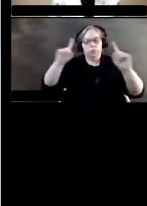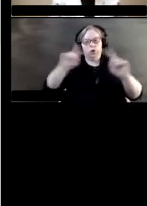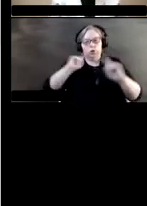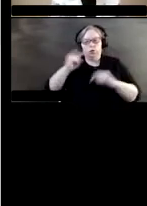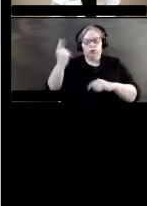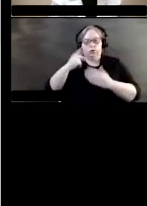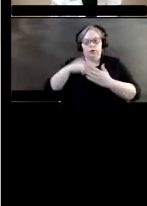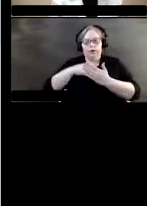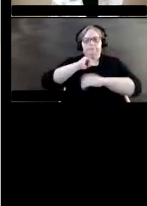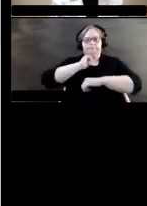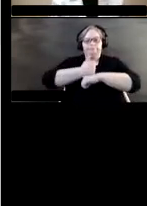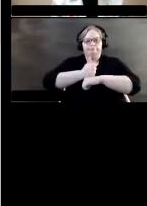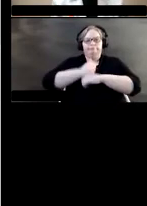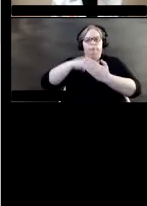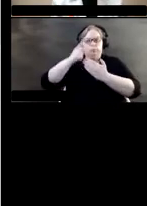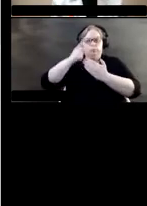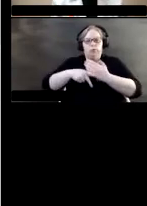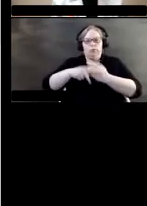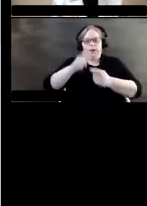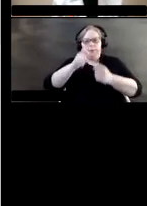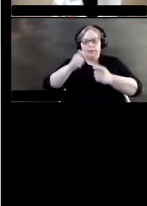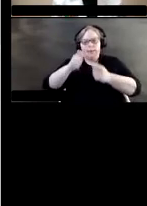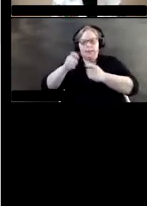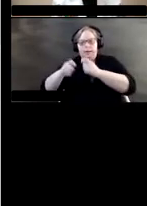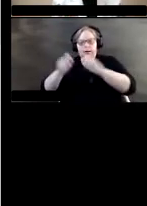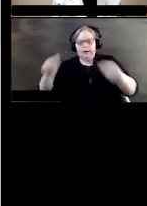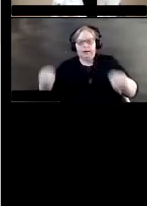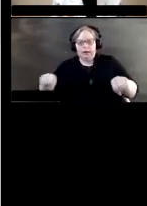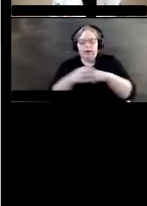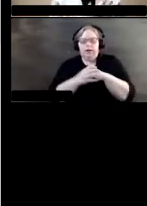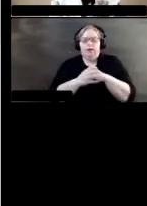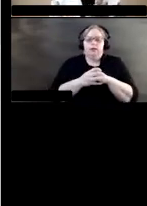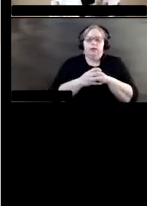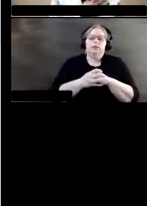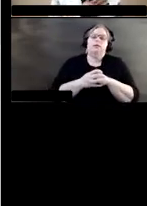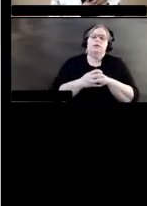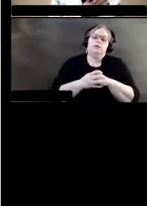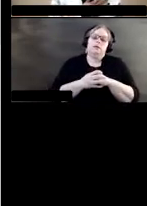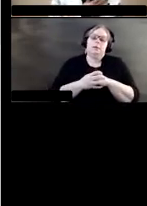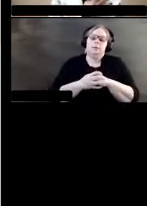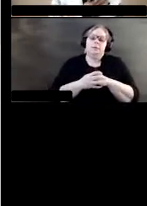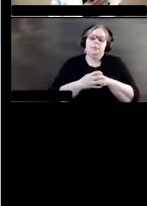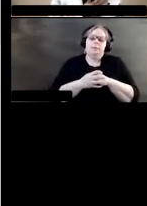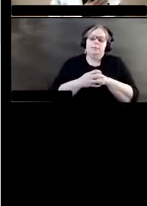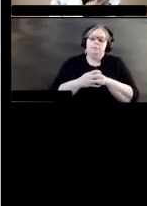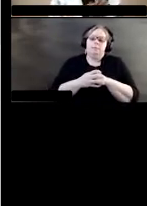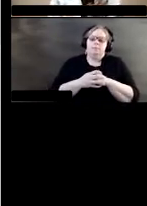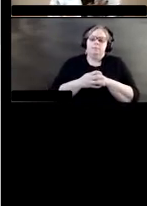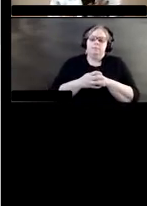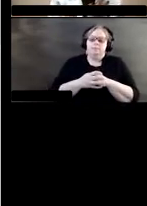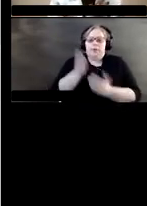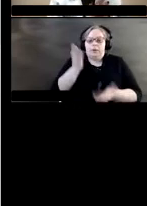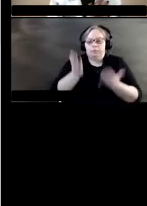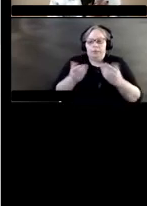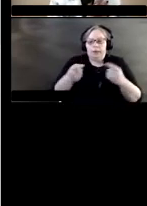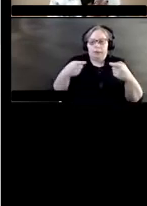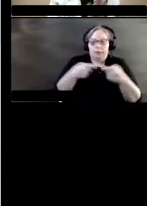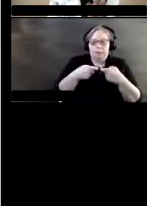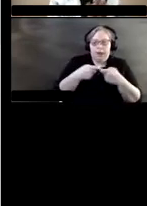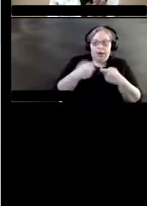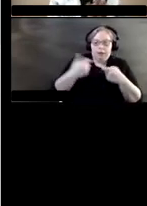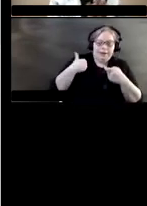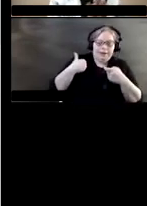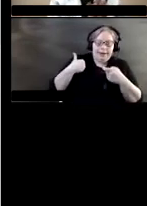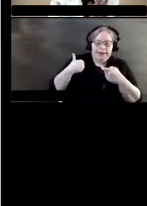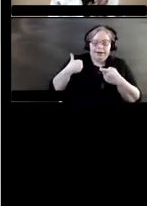to the settings. Now, they may or may not have a battery pack that needs recharged by